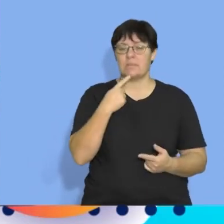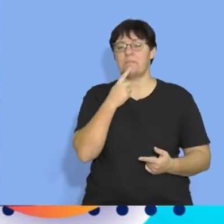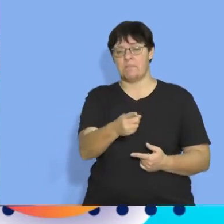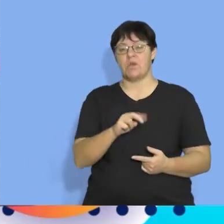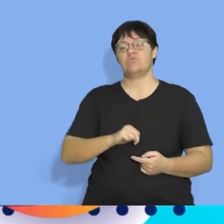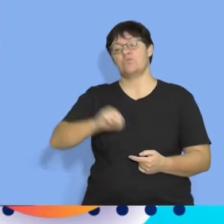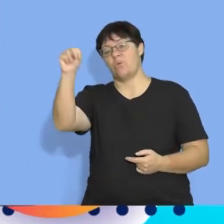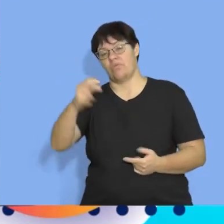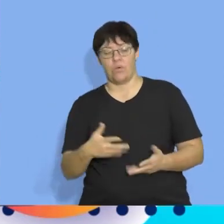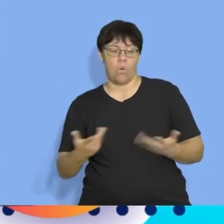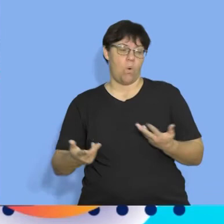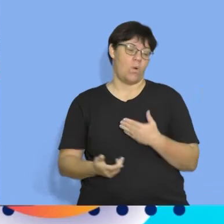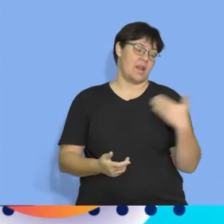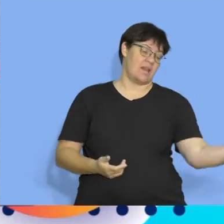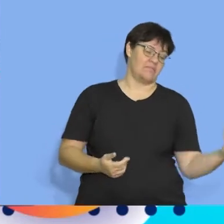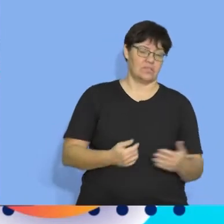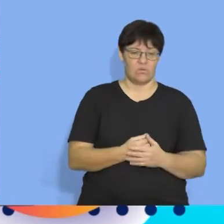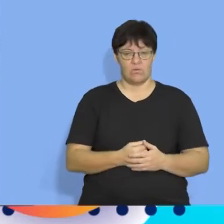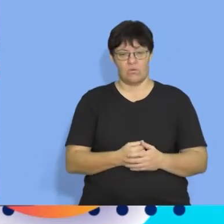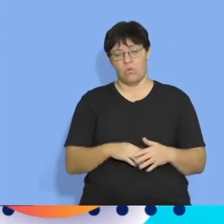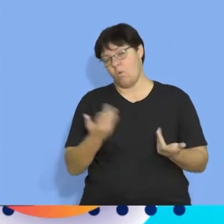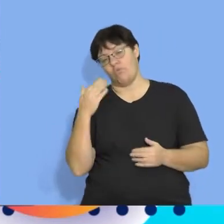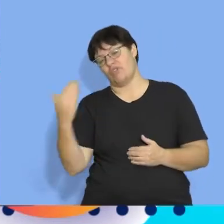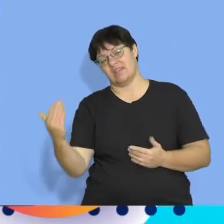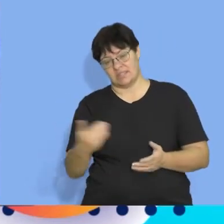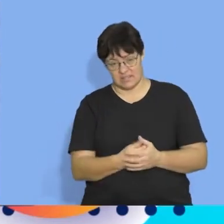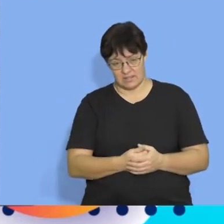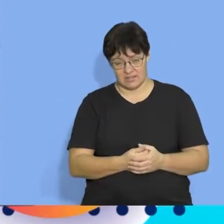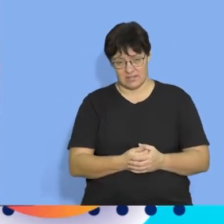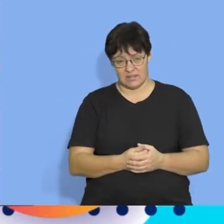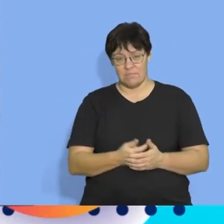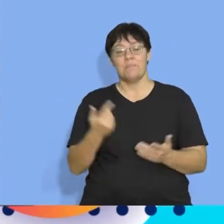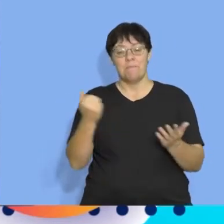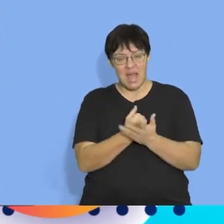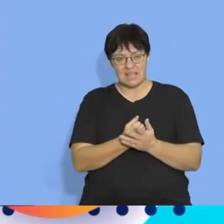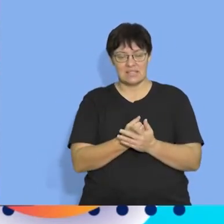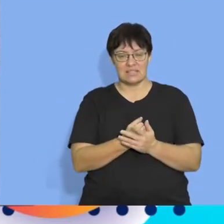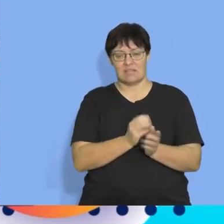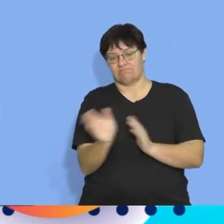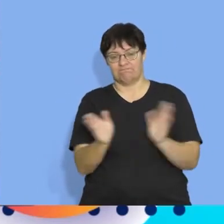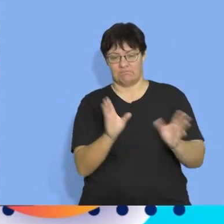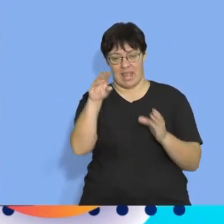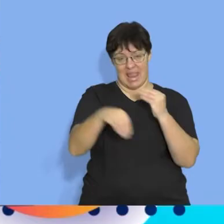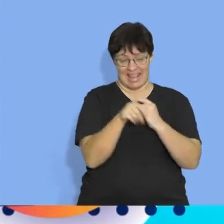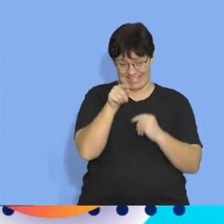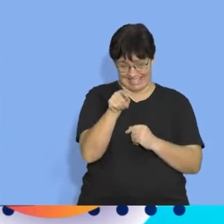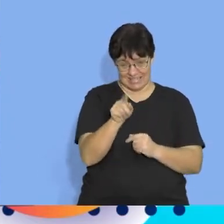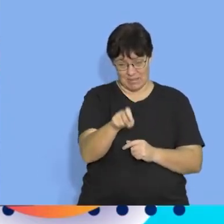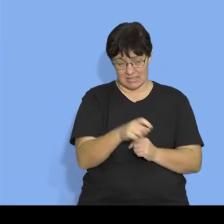to say I'm going north, or left, or right, okay? But I have to put a direction in it.